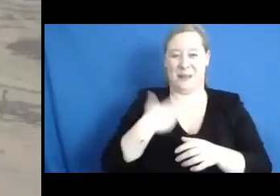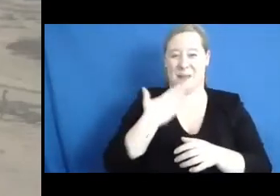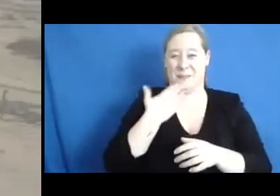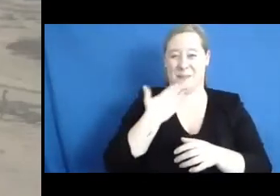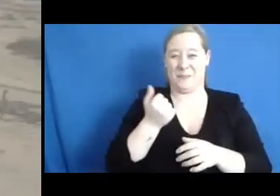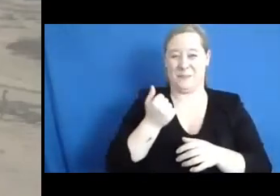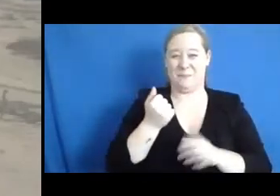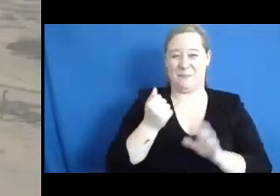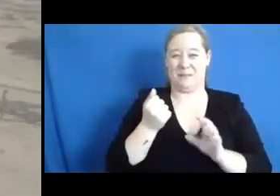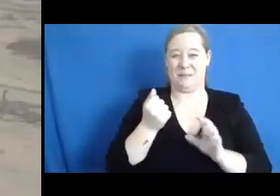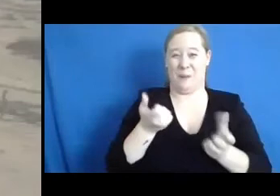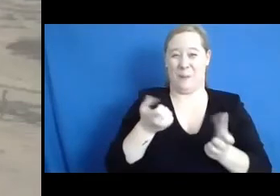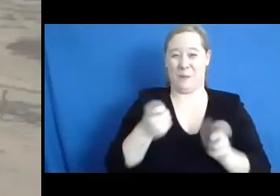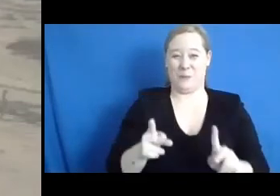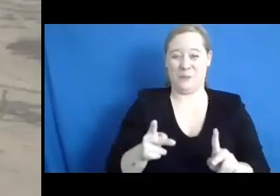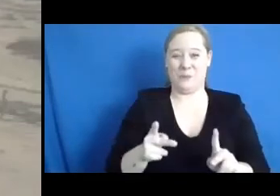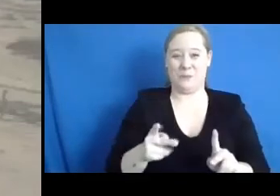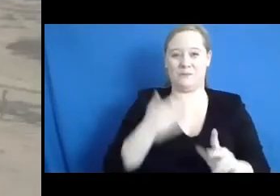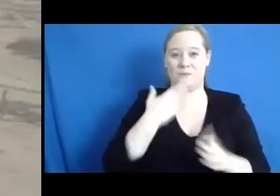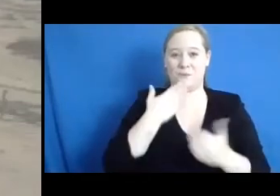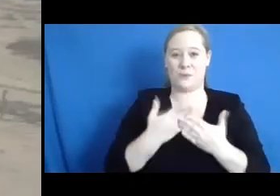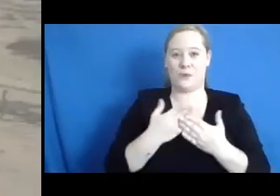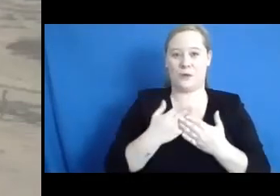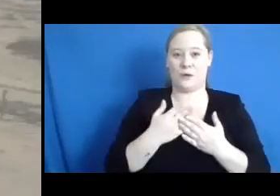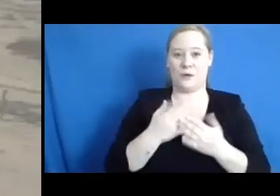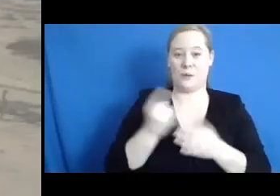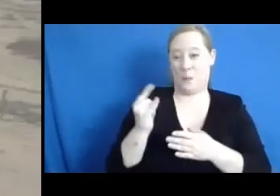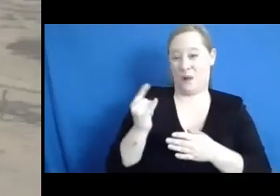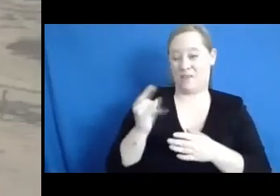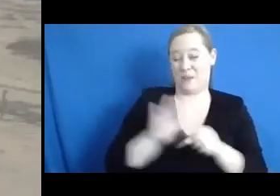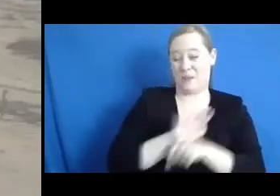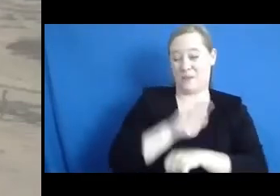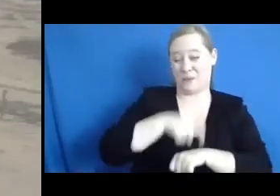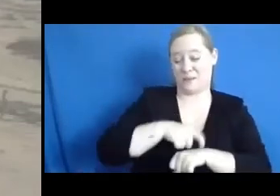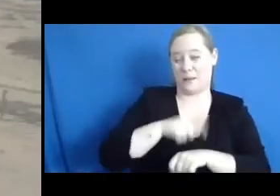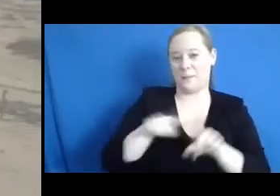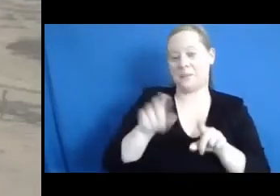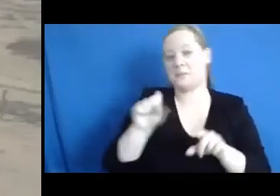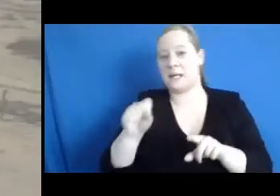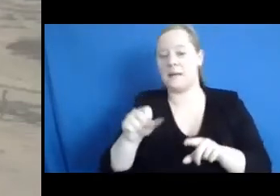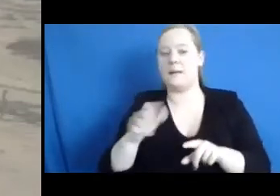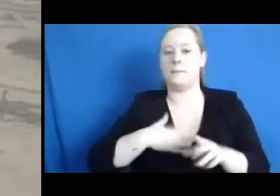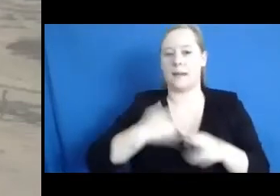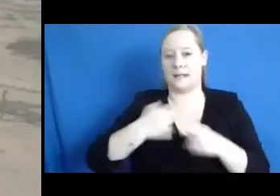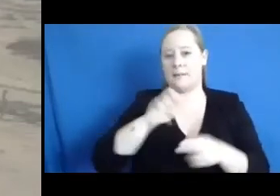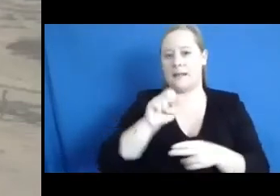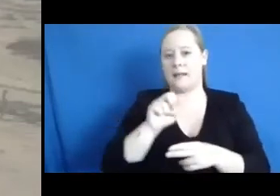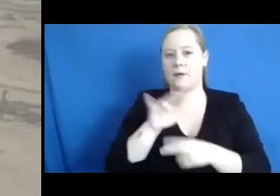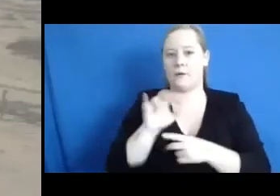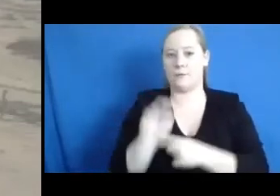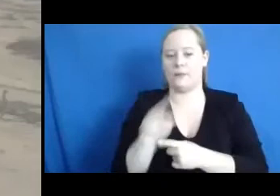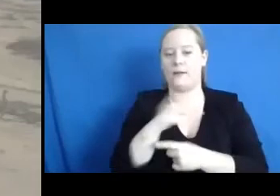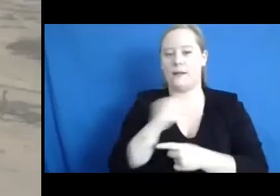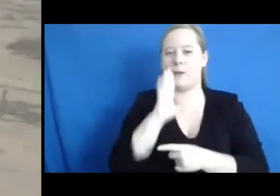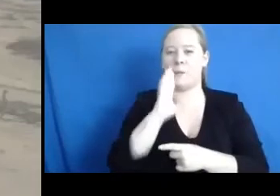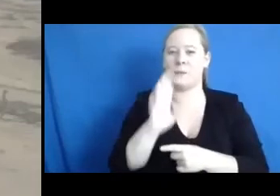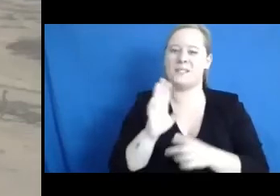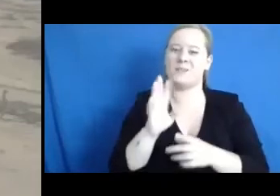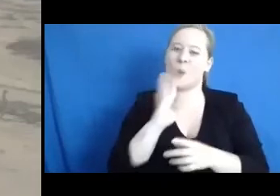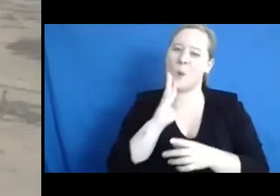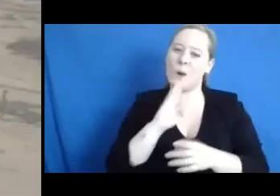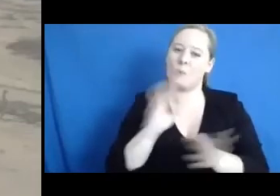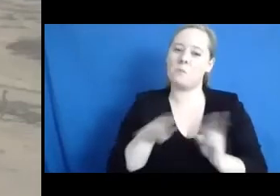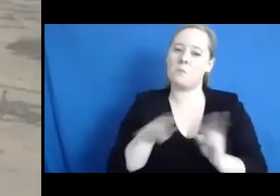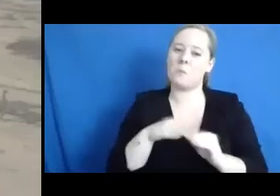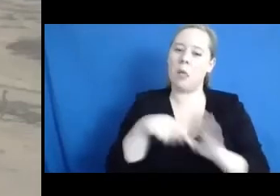having a good Wi-Fi the whole time. But yeah, my name is Erin, and I'll be talking about our work at the